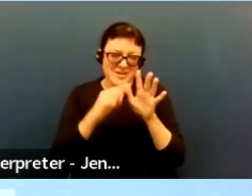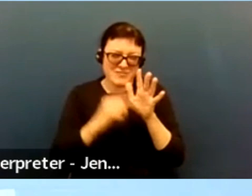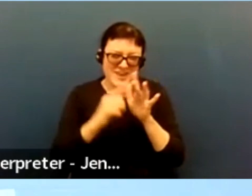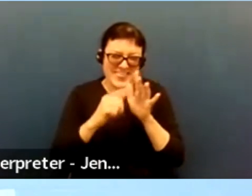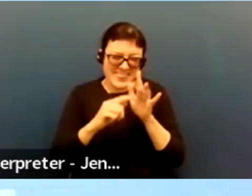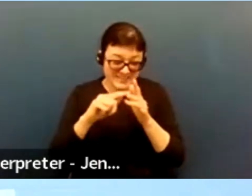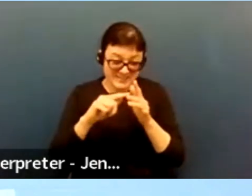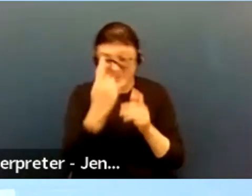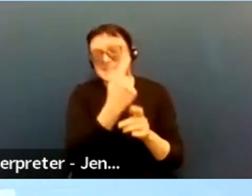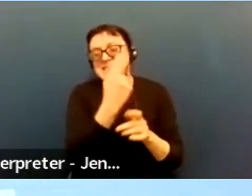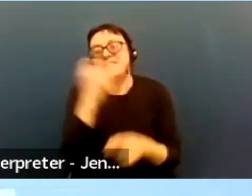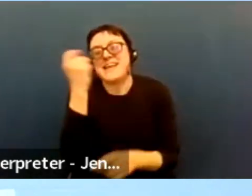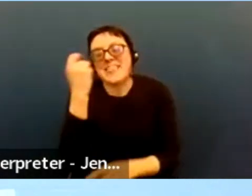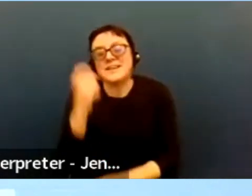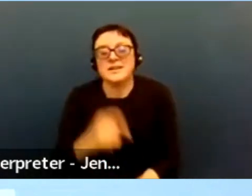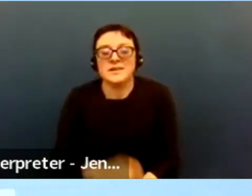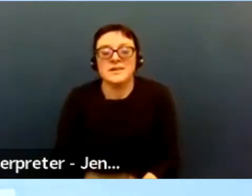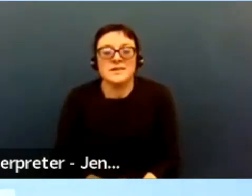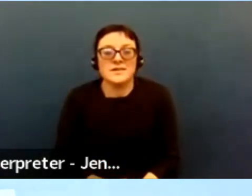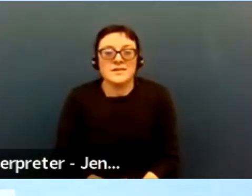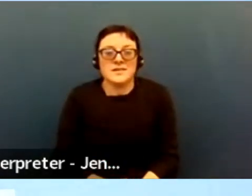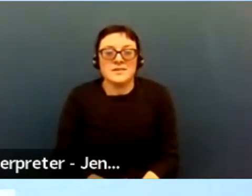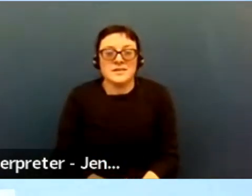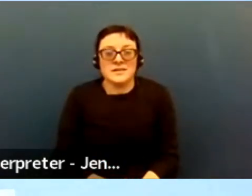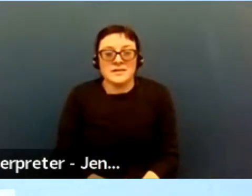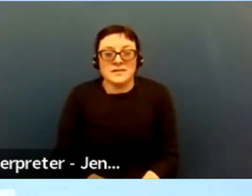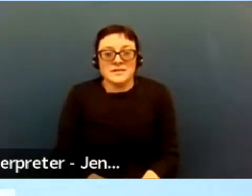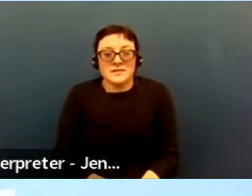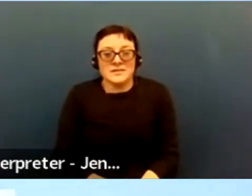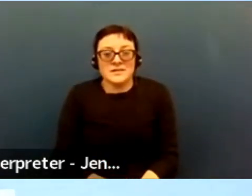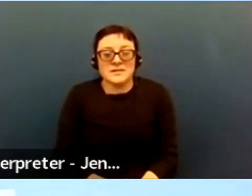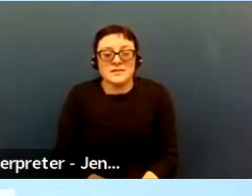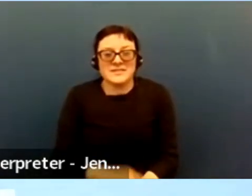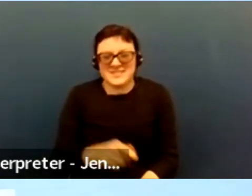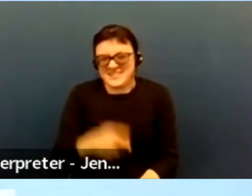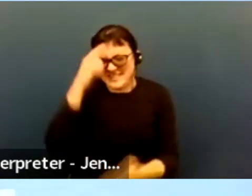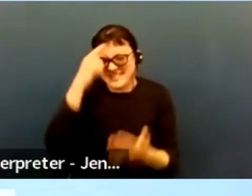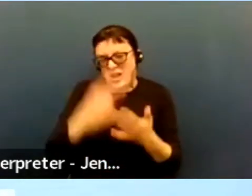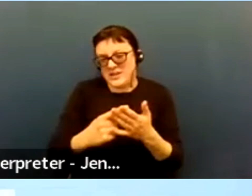And, or maybe the Zeffirelli film, and he's an Italian.